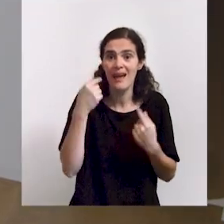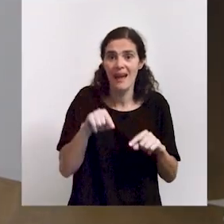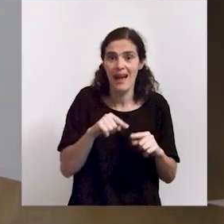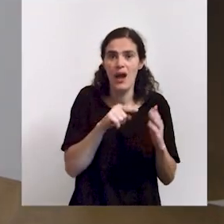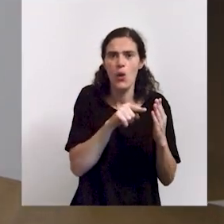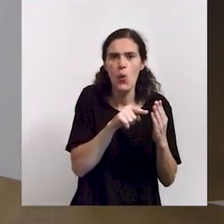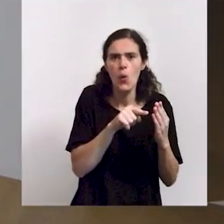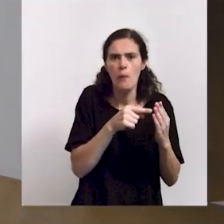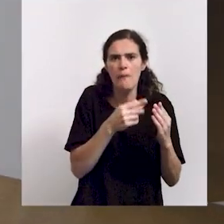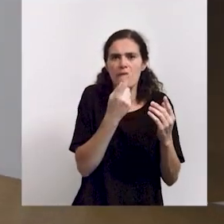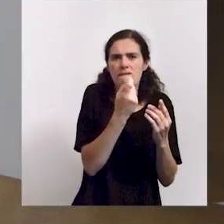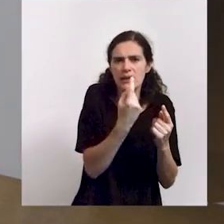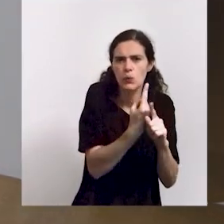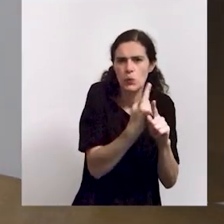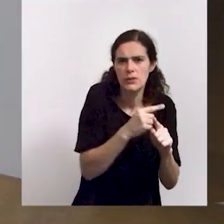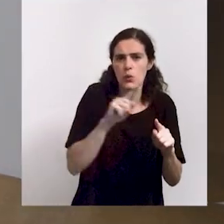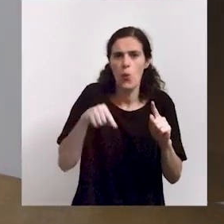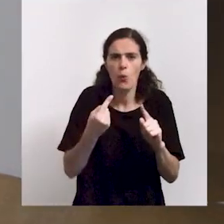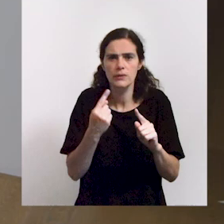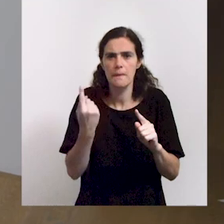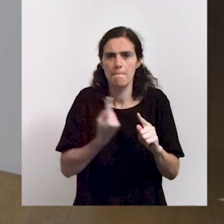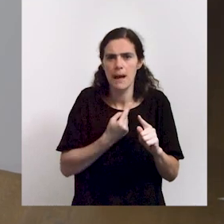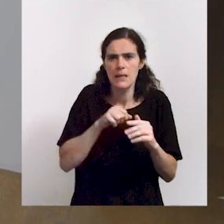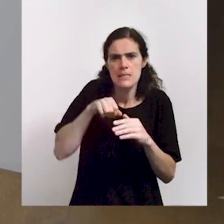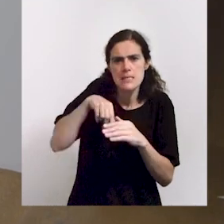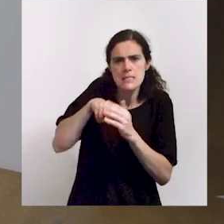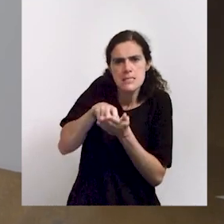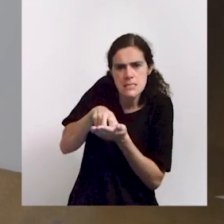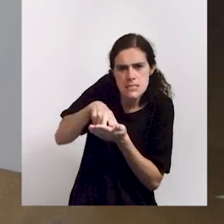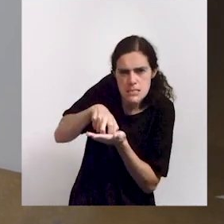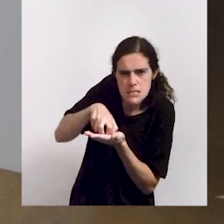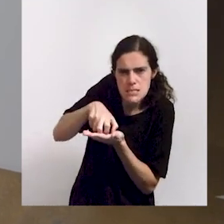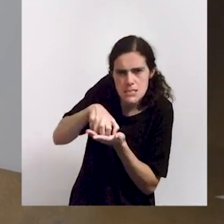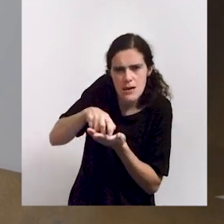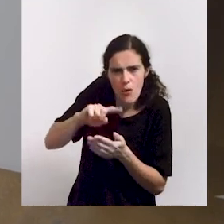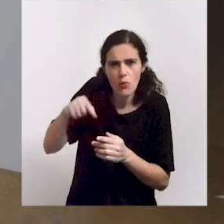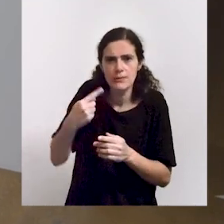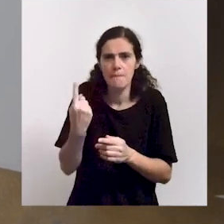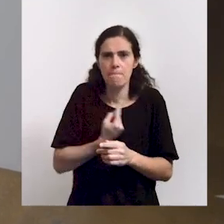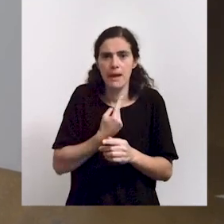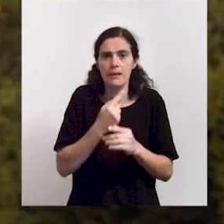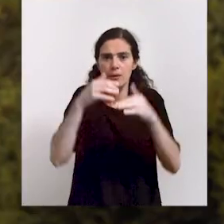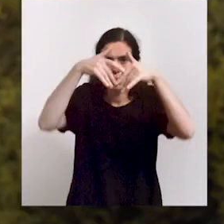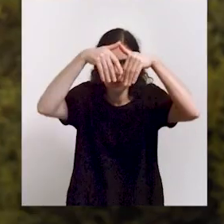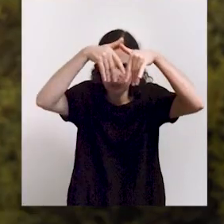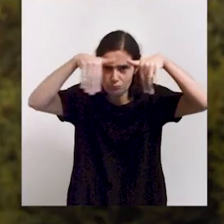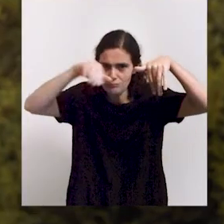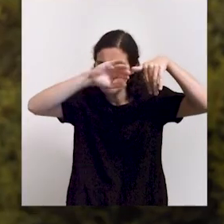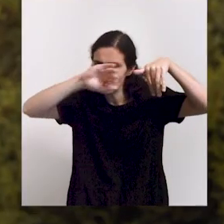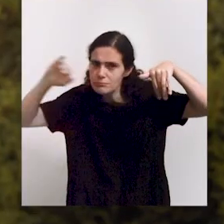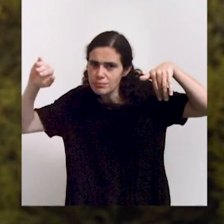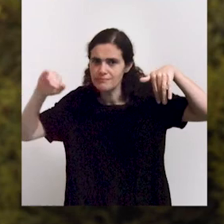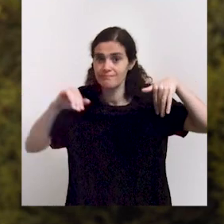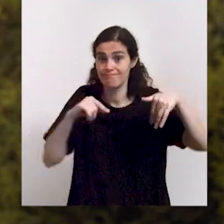is truncated, one you have to crawl, one you have to push some curtain. So it follows the same